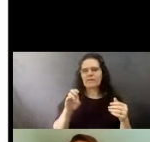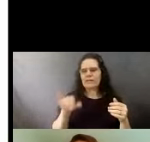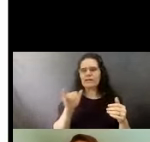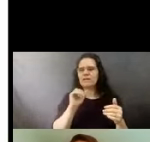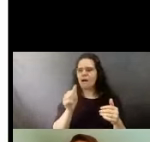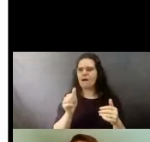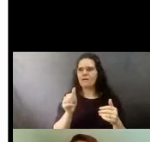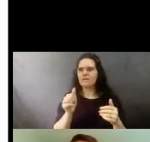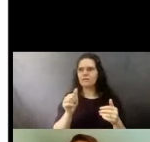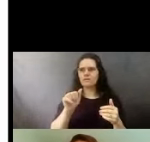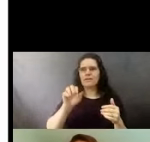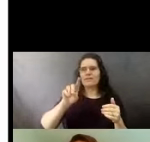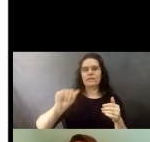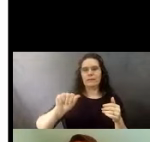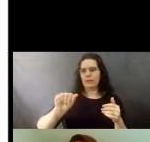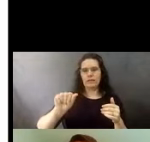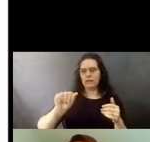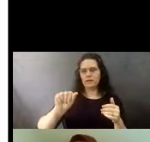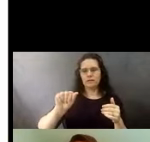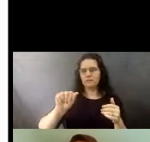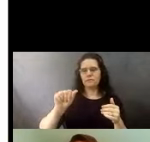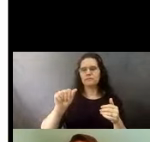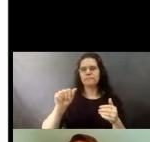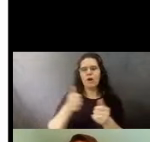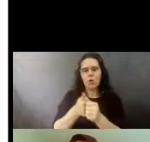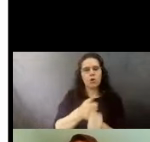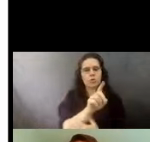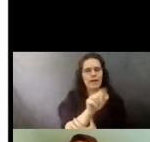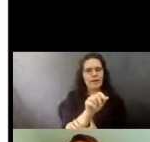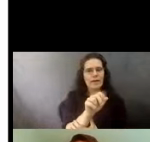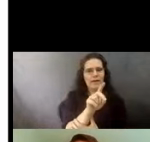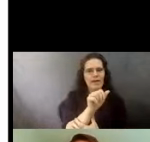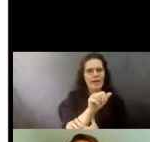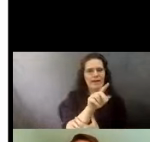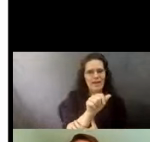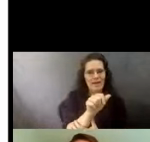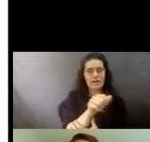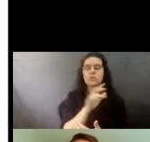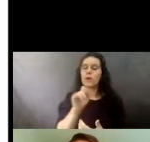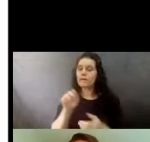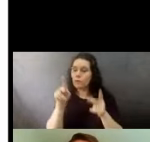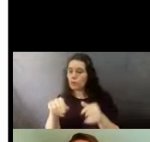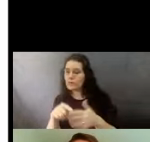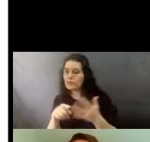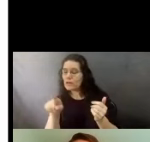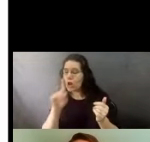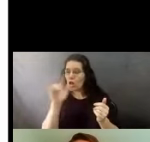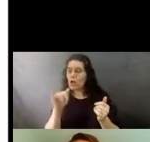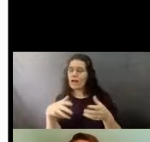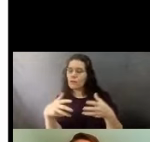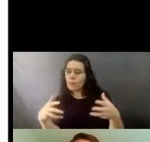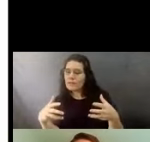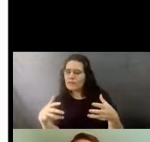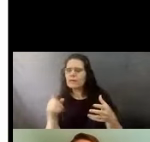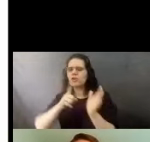ADA. So therefore, if somebody has a severe risk because of obesity, we'd want to look at whether there's any other factors,